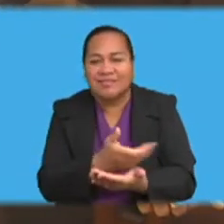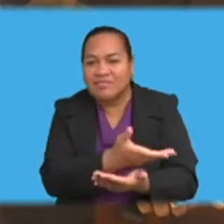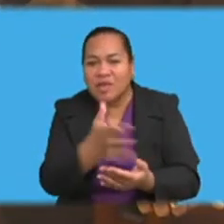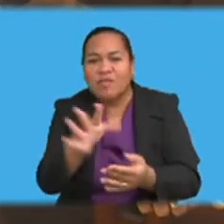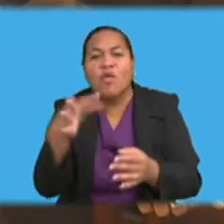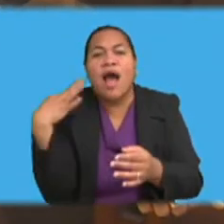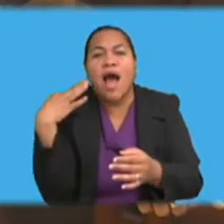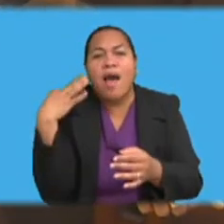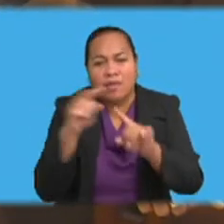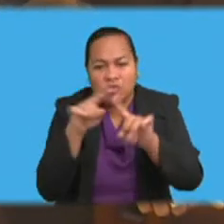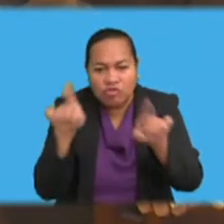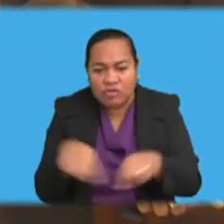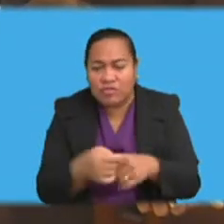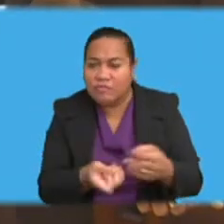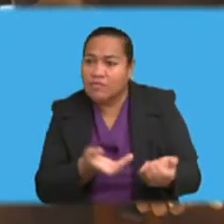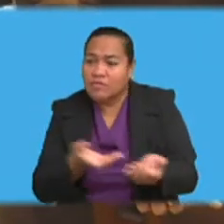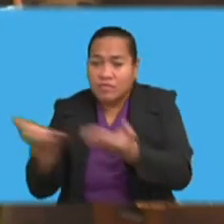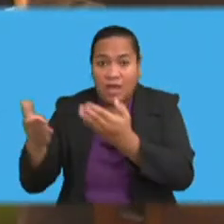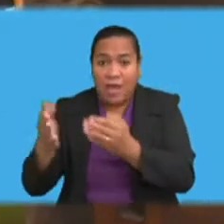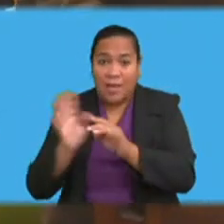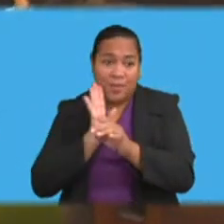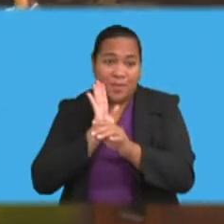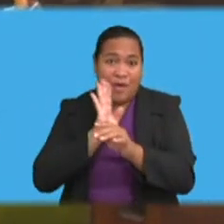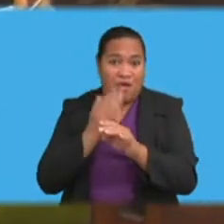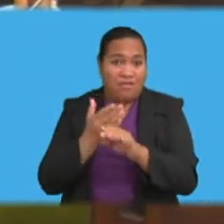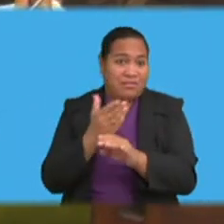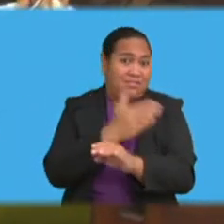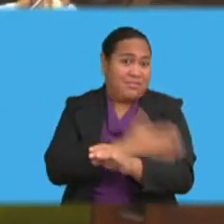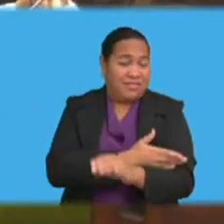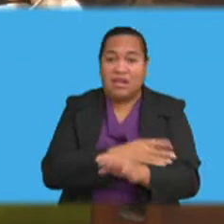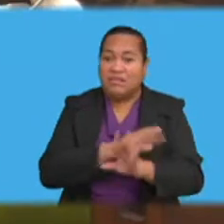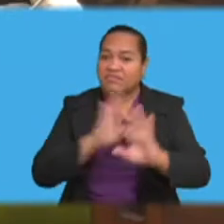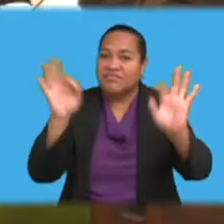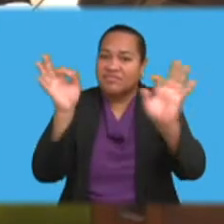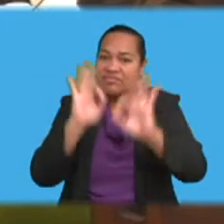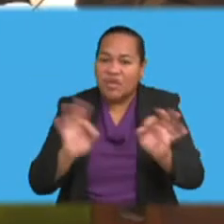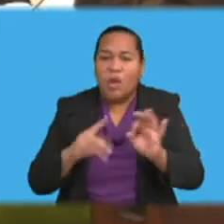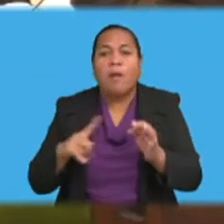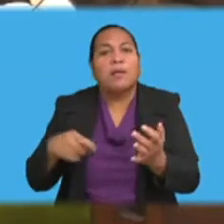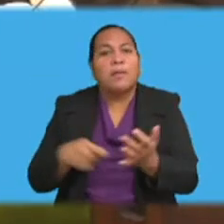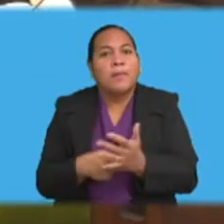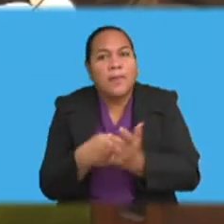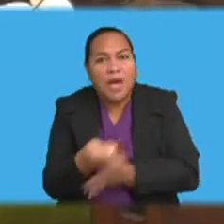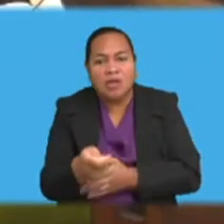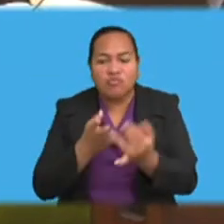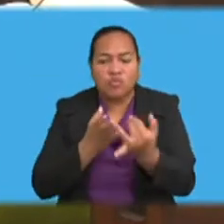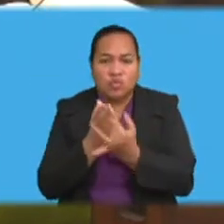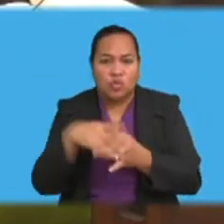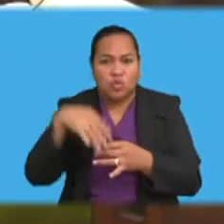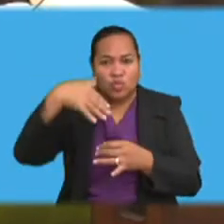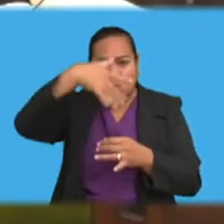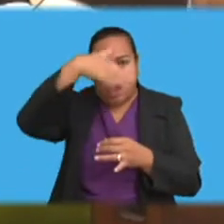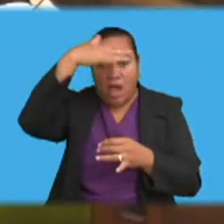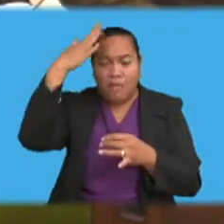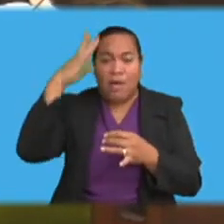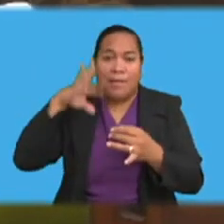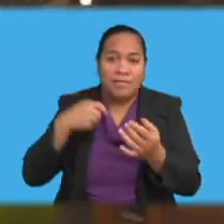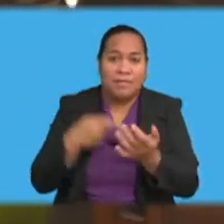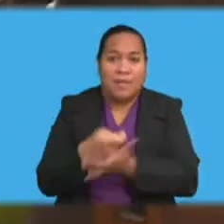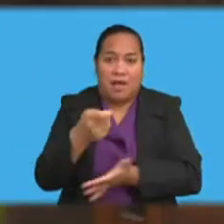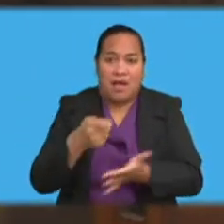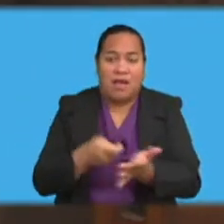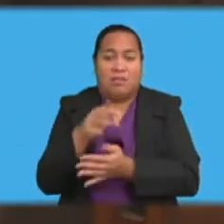applications. Before Wailesi, the community had no TV access except for paid television services through Sky Pacific, which they have to pay on a monthly